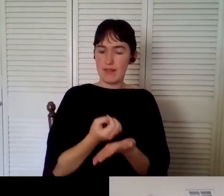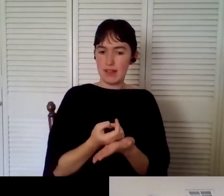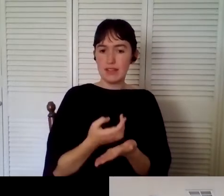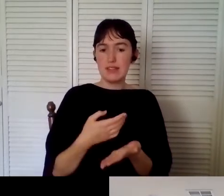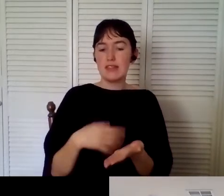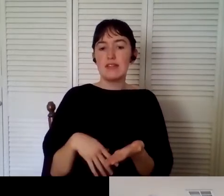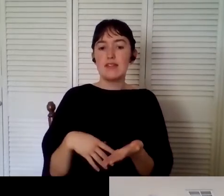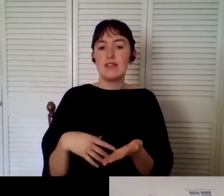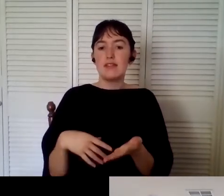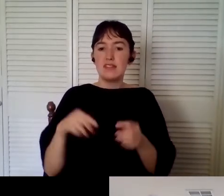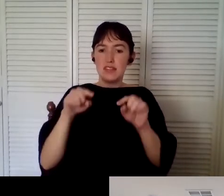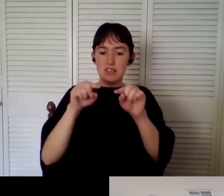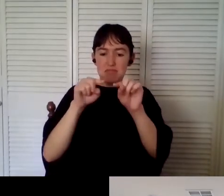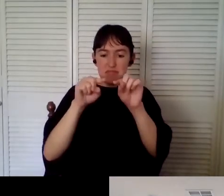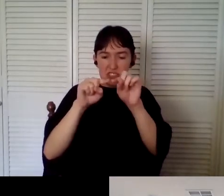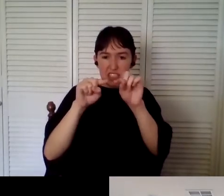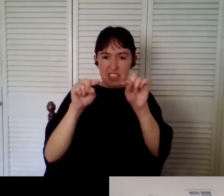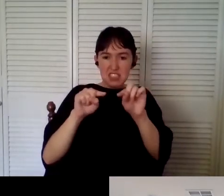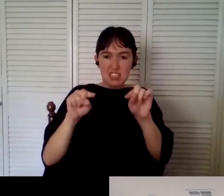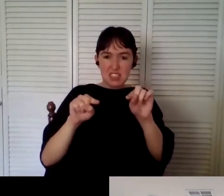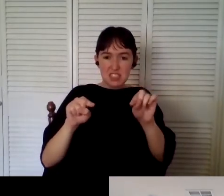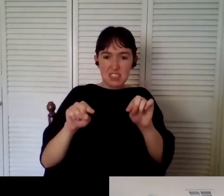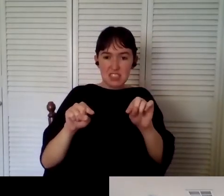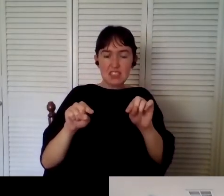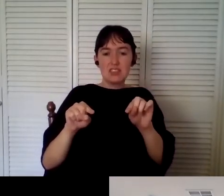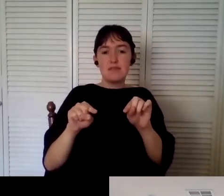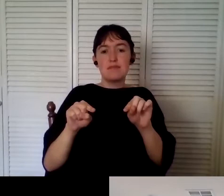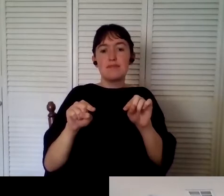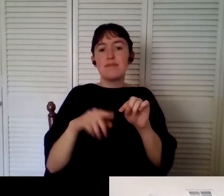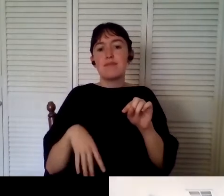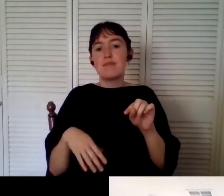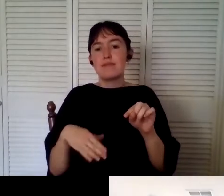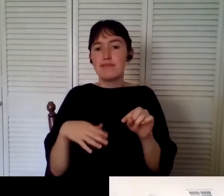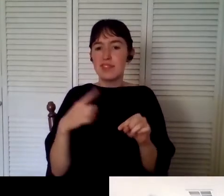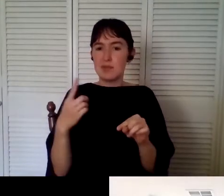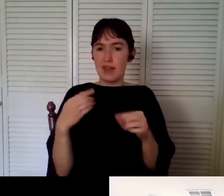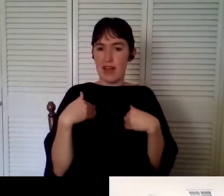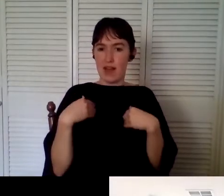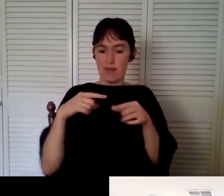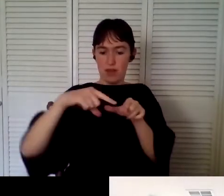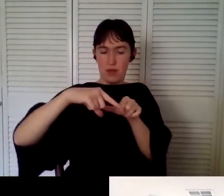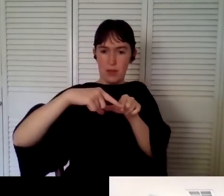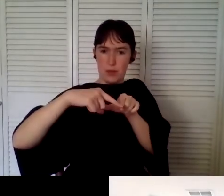crudely triangular, so not perfectly triangular, but something that has a point of